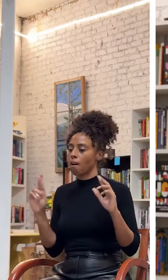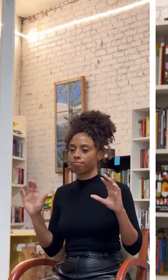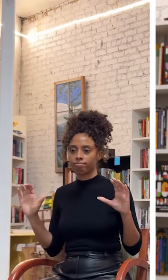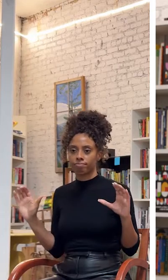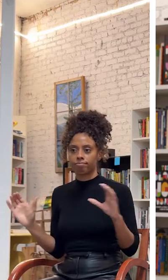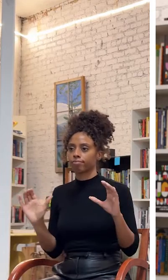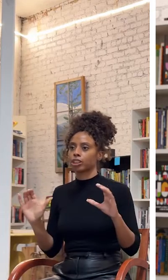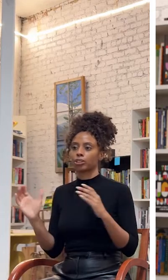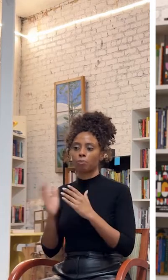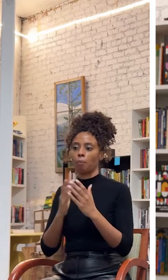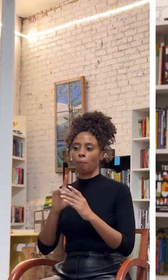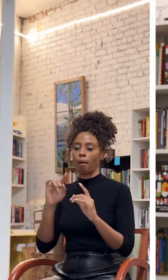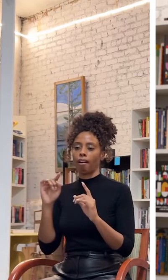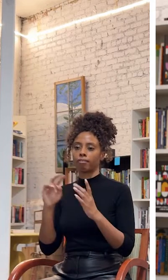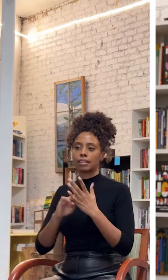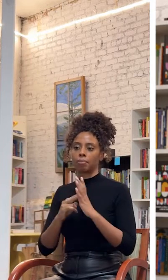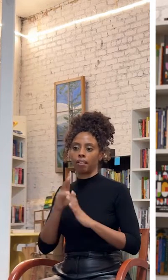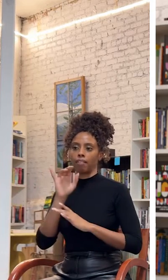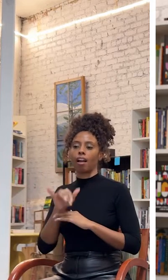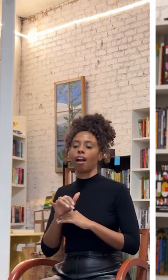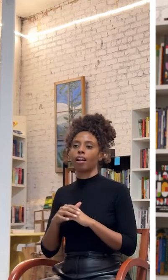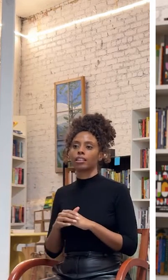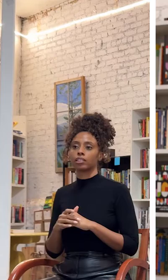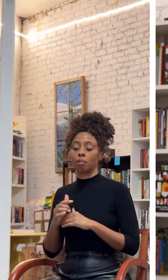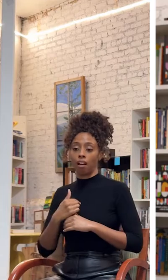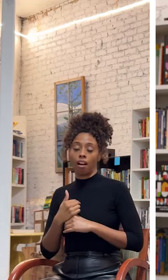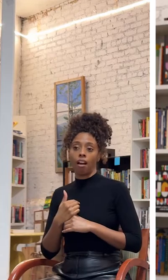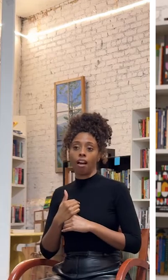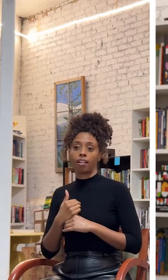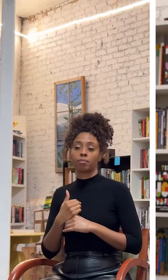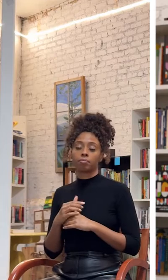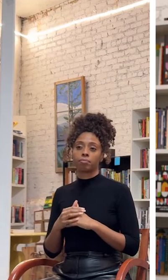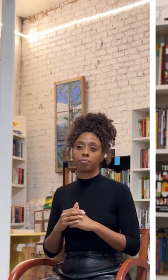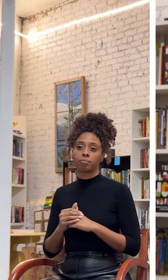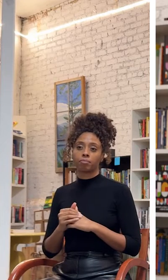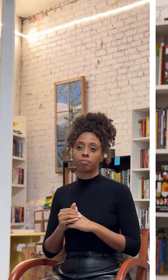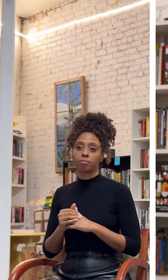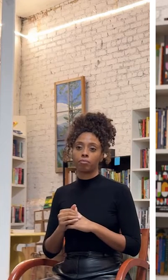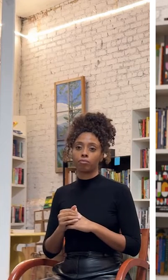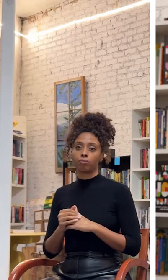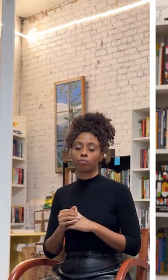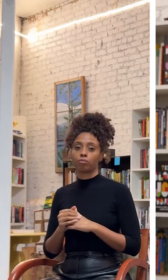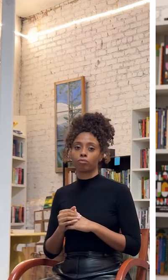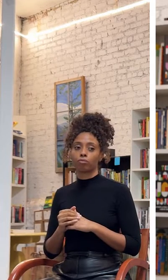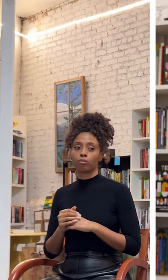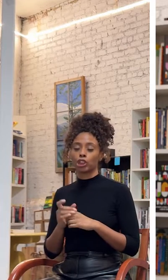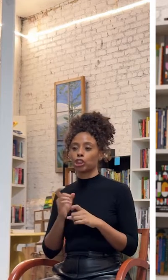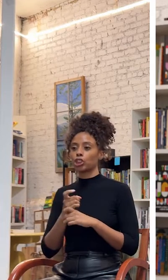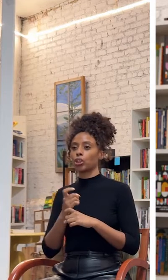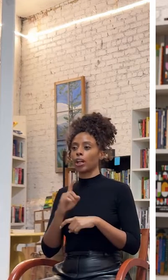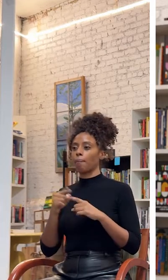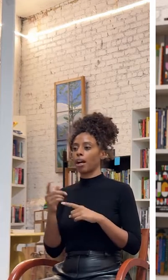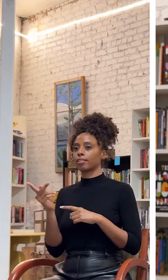like whatever that meant. And so I personally found joy in joking around about that a